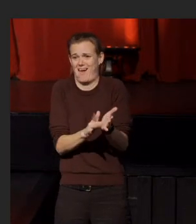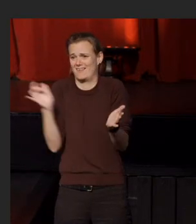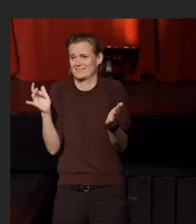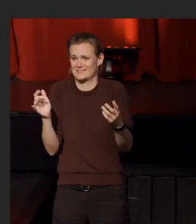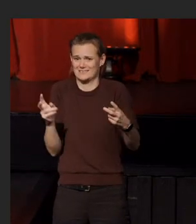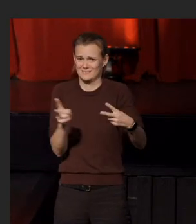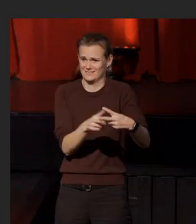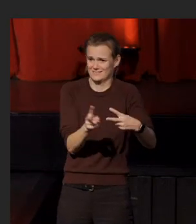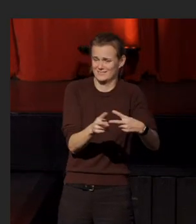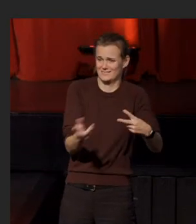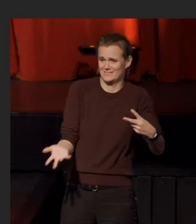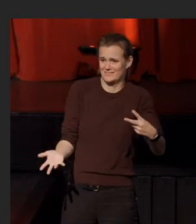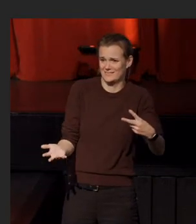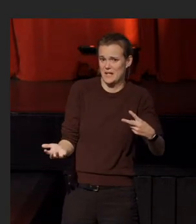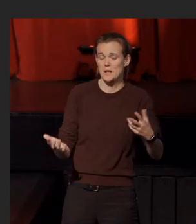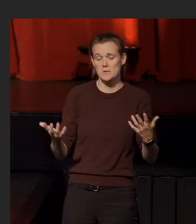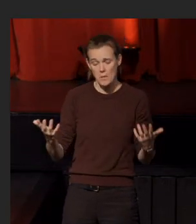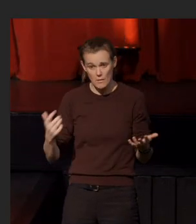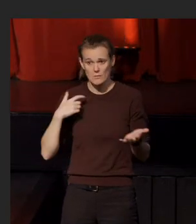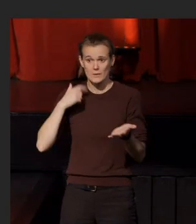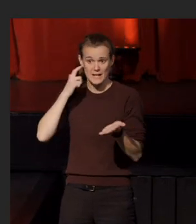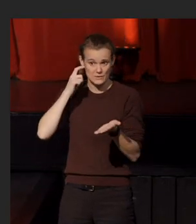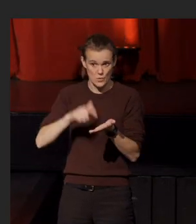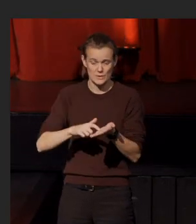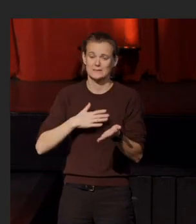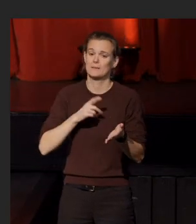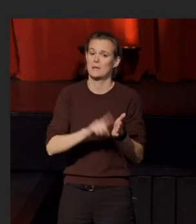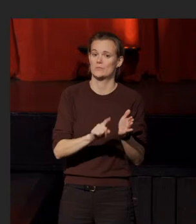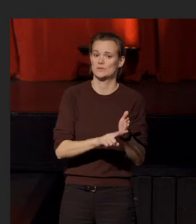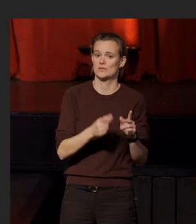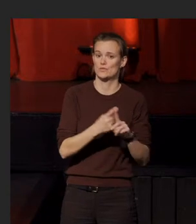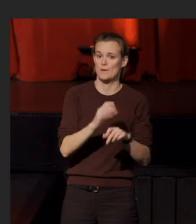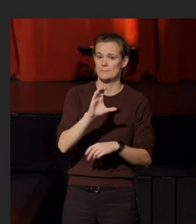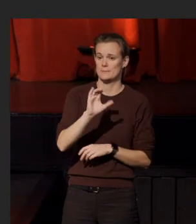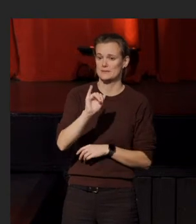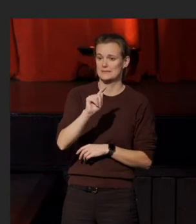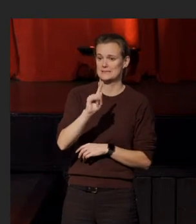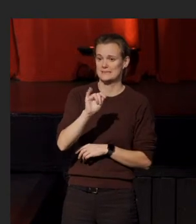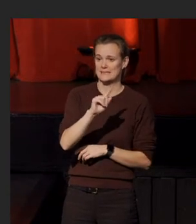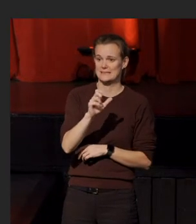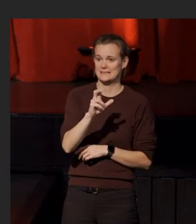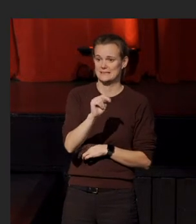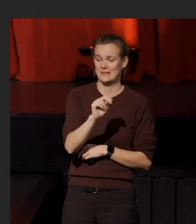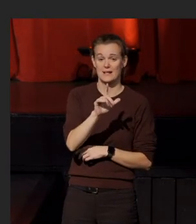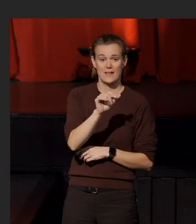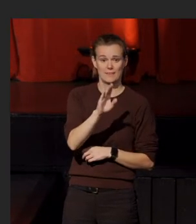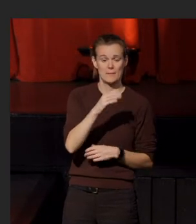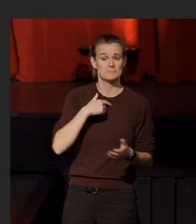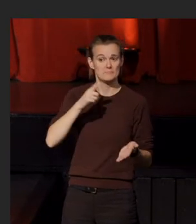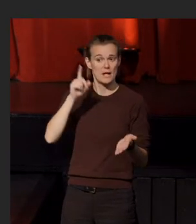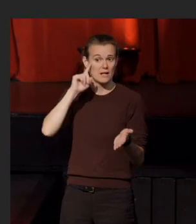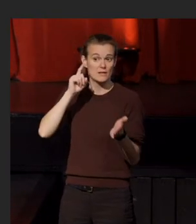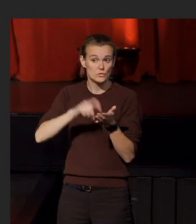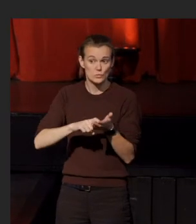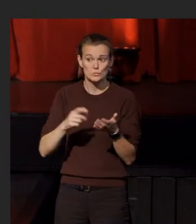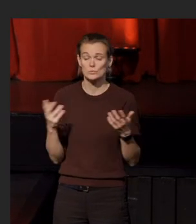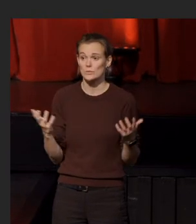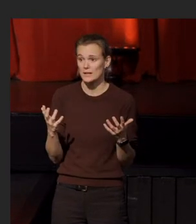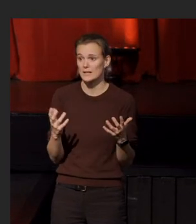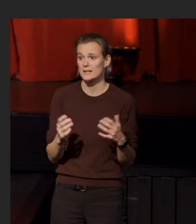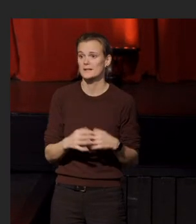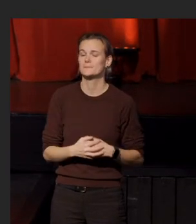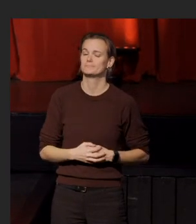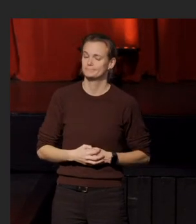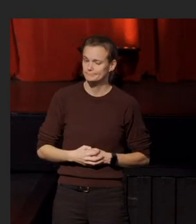seeing, especially with my research at the Citizen Lab, is the sudden explosion of an industry that